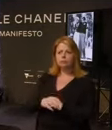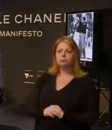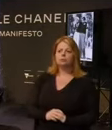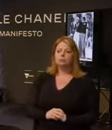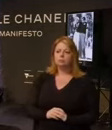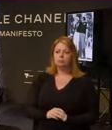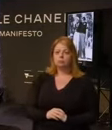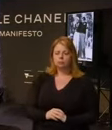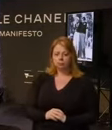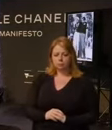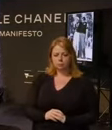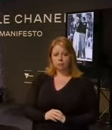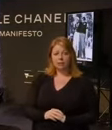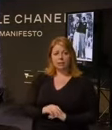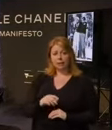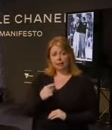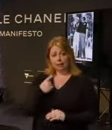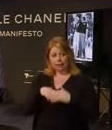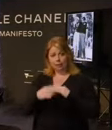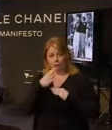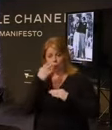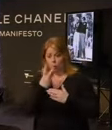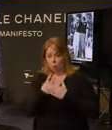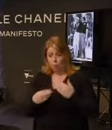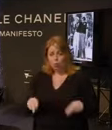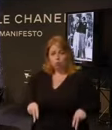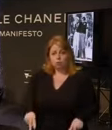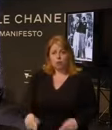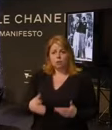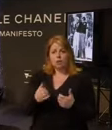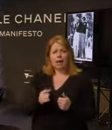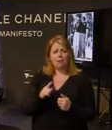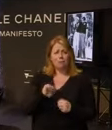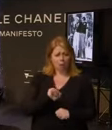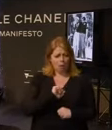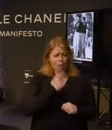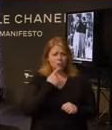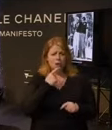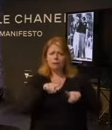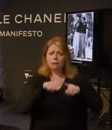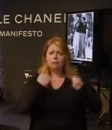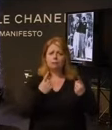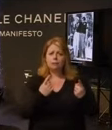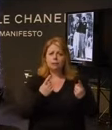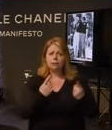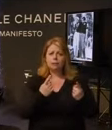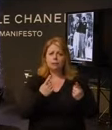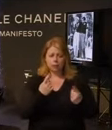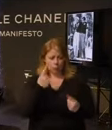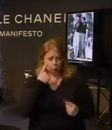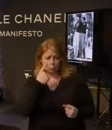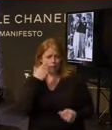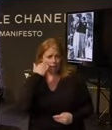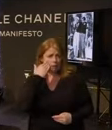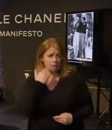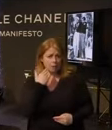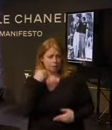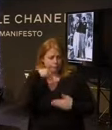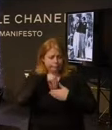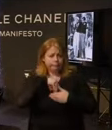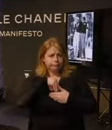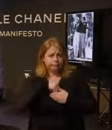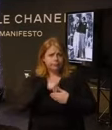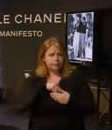much almost wearing the same trousers, and yet she styled it in such a different way that there is still that difference in the femininity, and then yet how